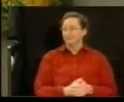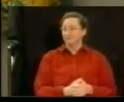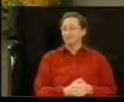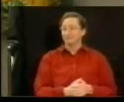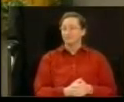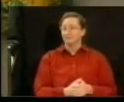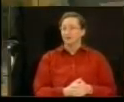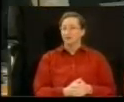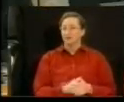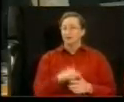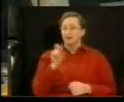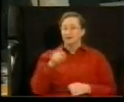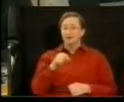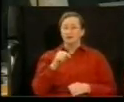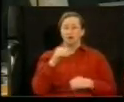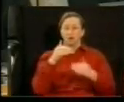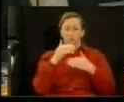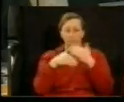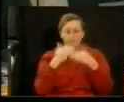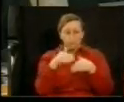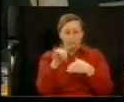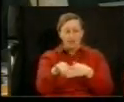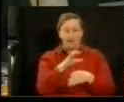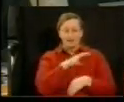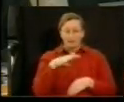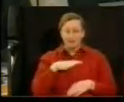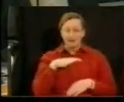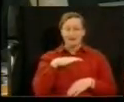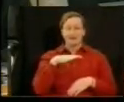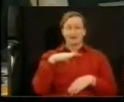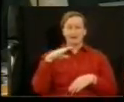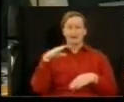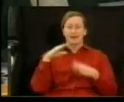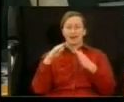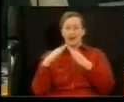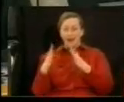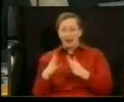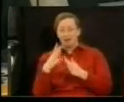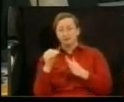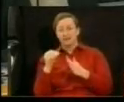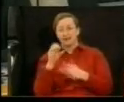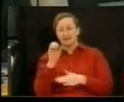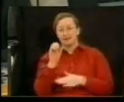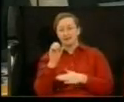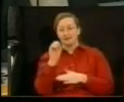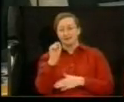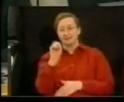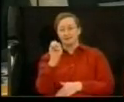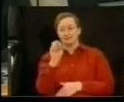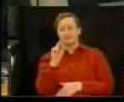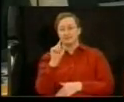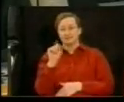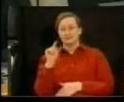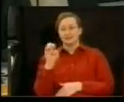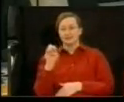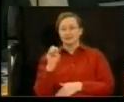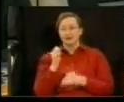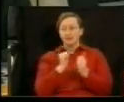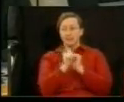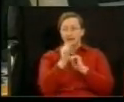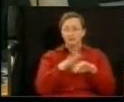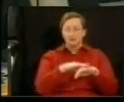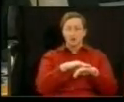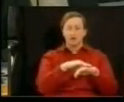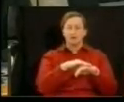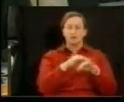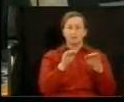I mean, it's got to go through their committees on both House and the Senate side, signed by the governor, passed on the floors of both